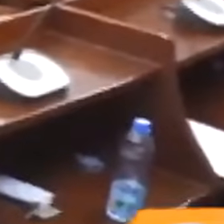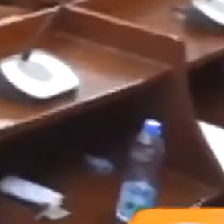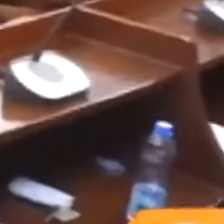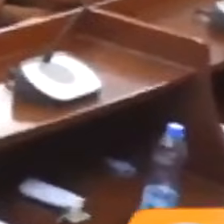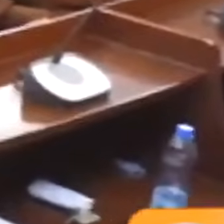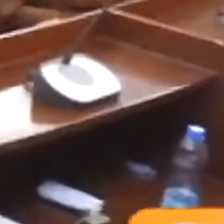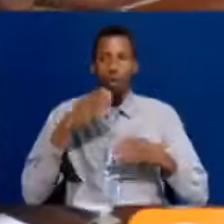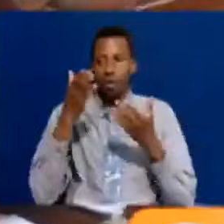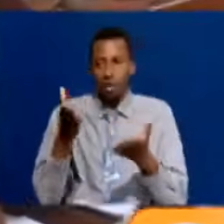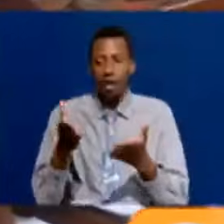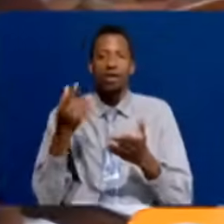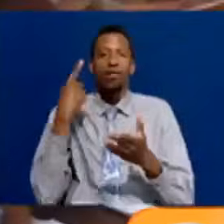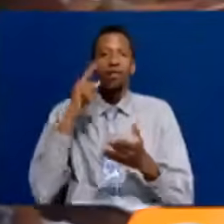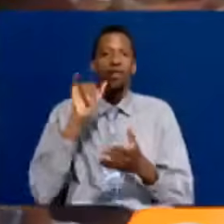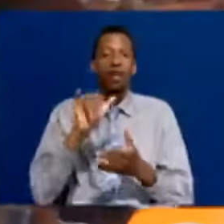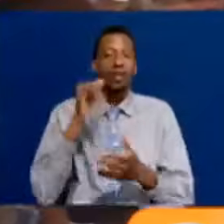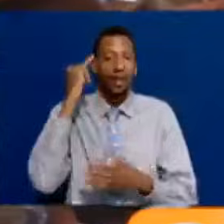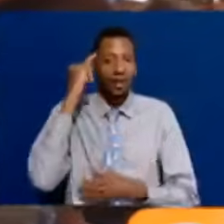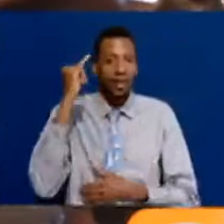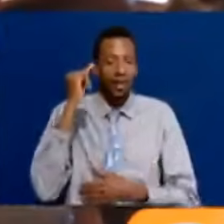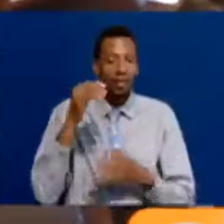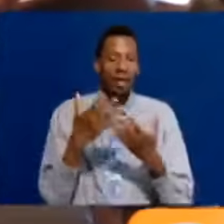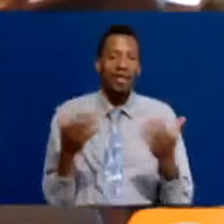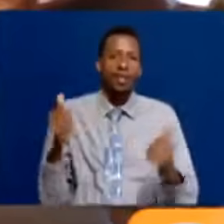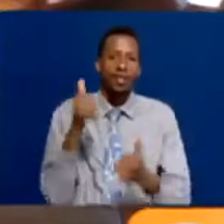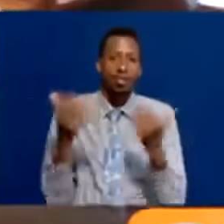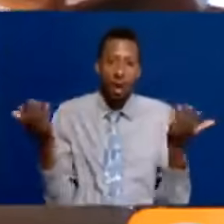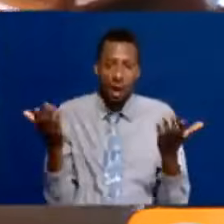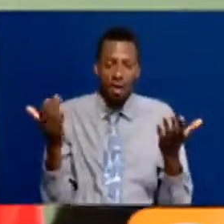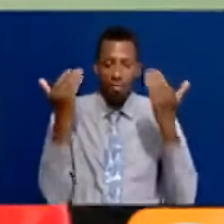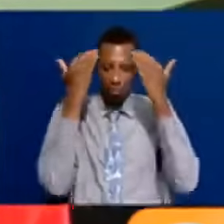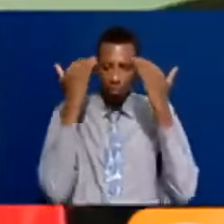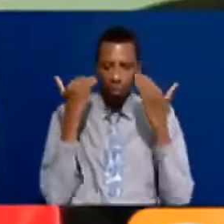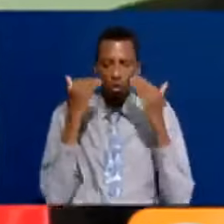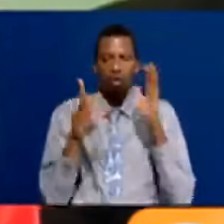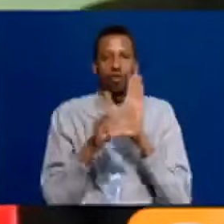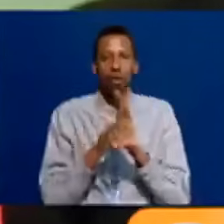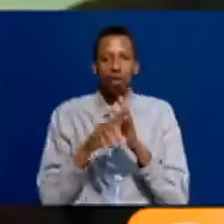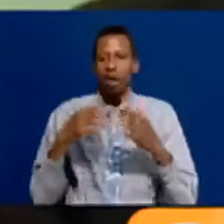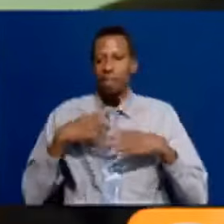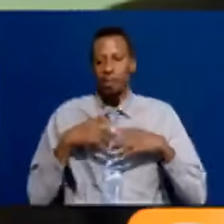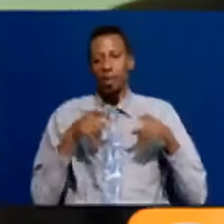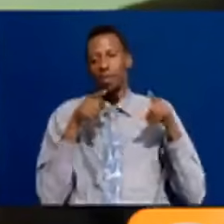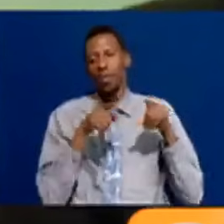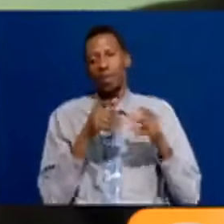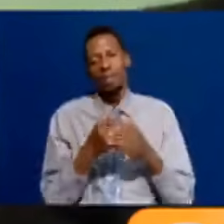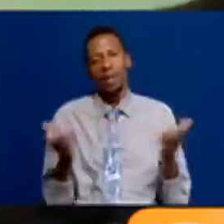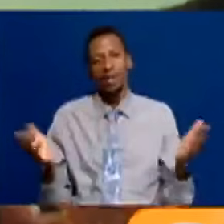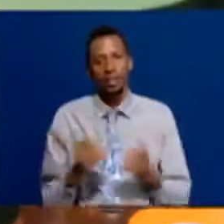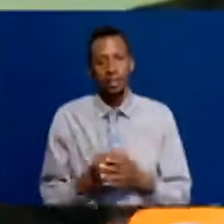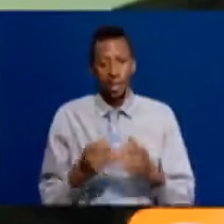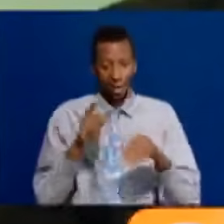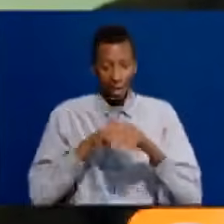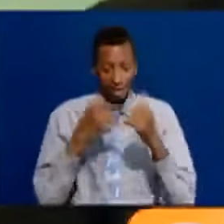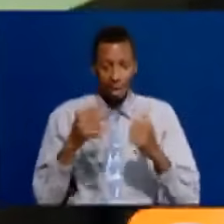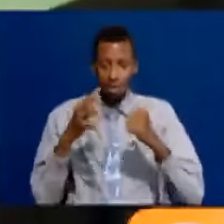grounds that formed the impeachment motion were matters before a court of law and amounted to prejudice. So far, 9 court